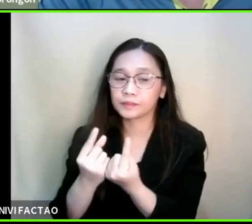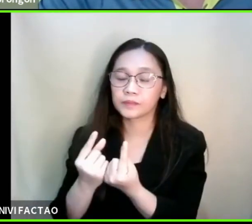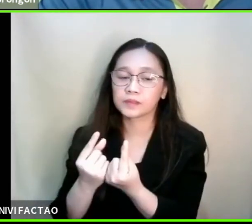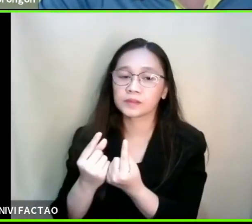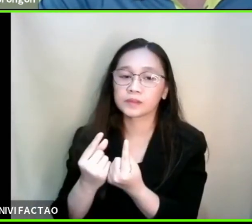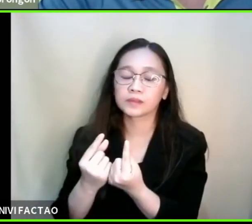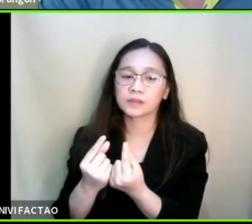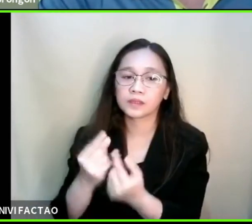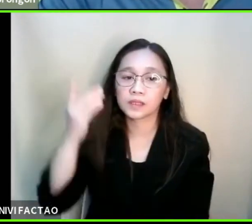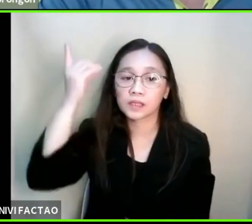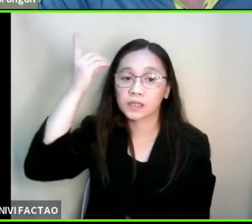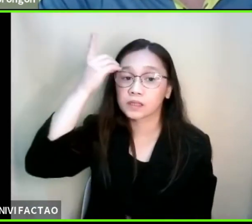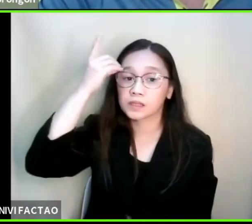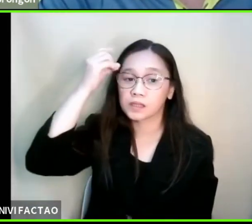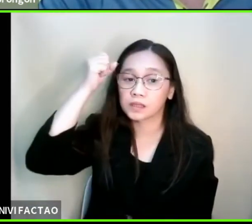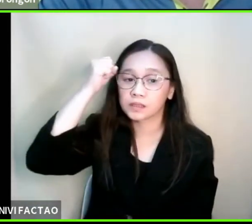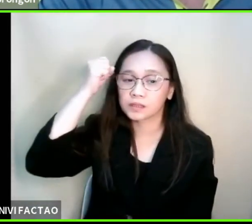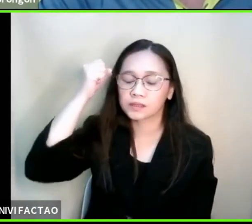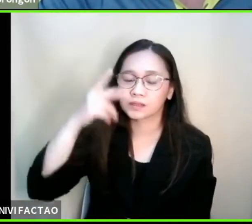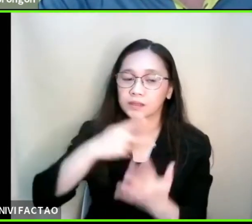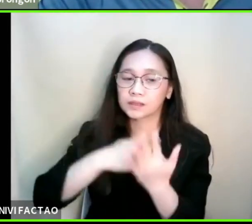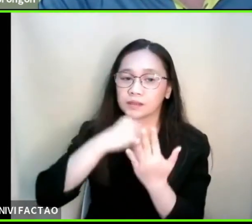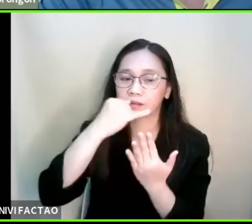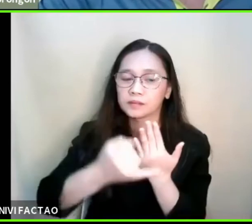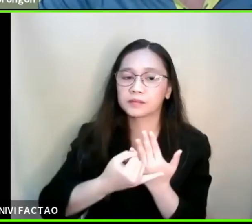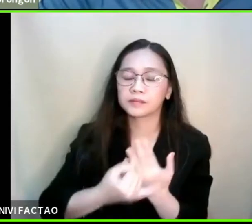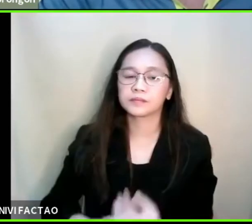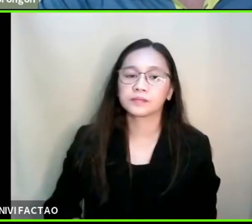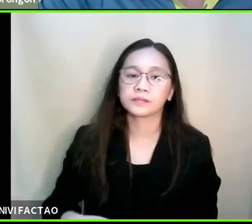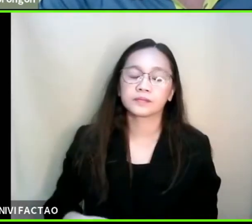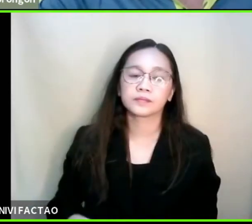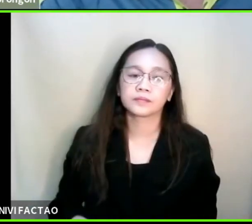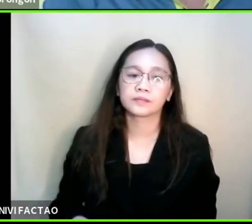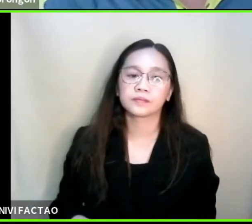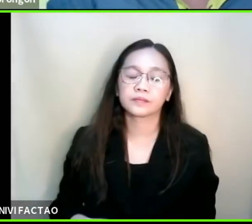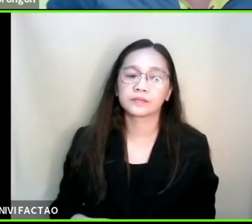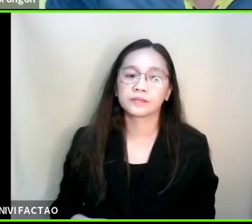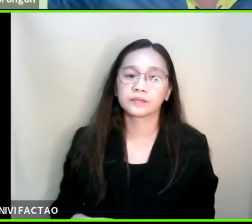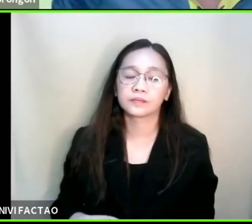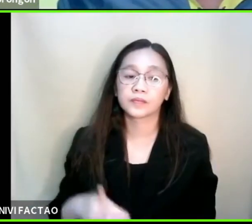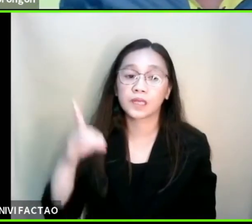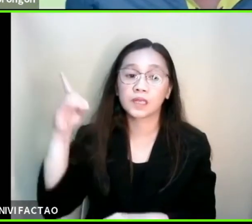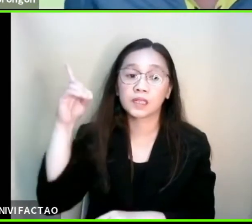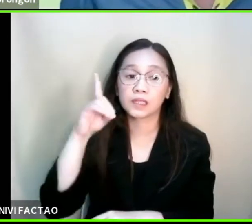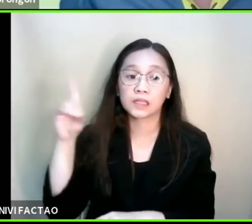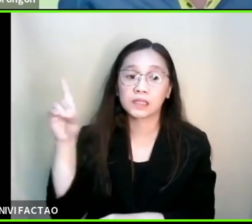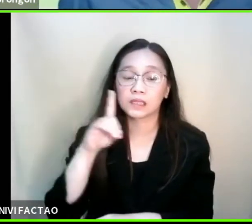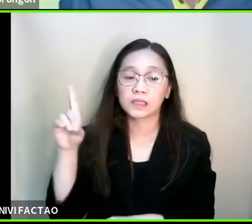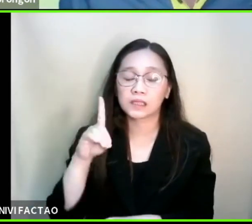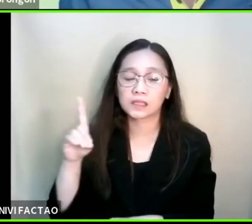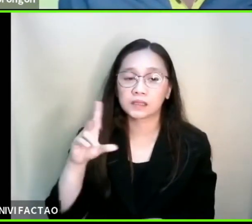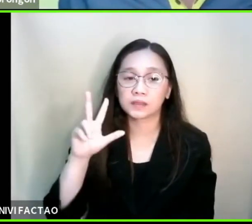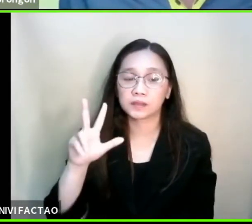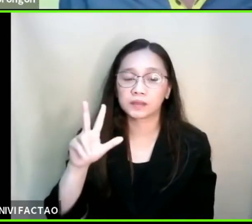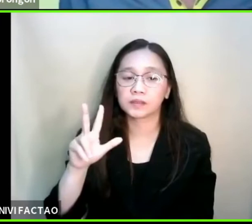Down syndrome project. And then on December 3, in celebration of the